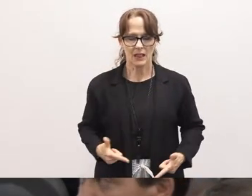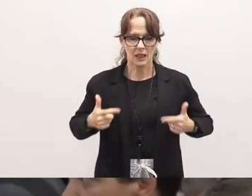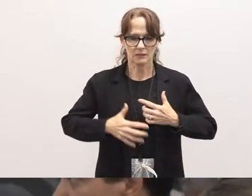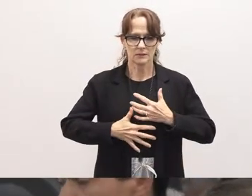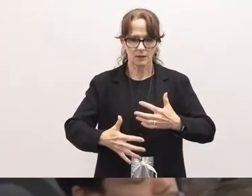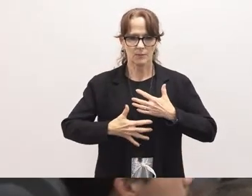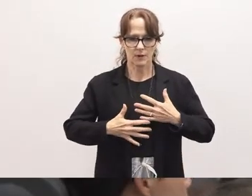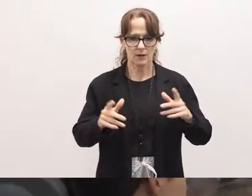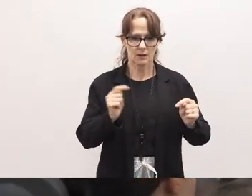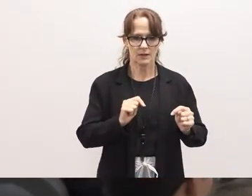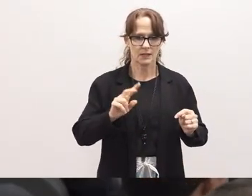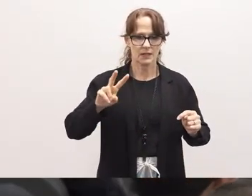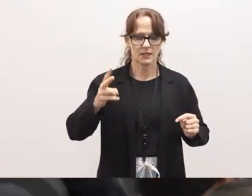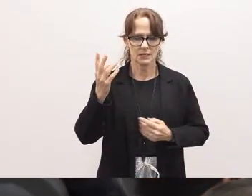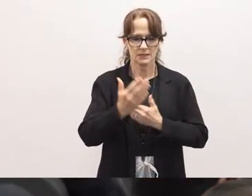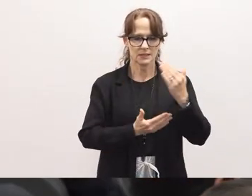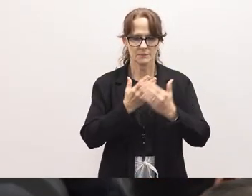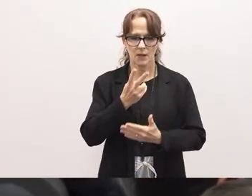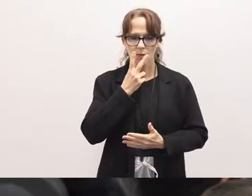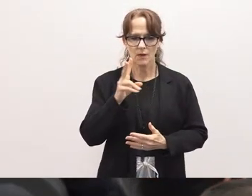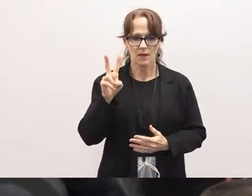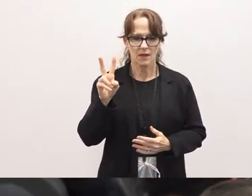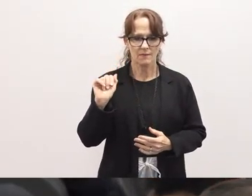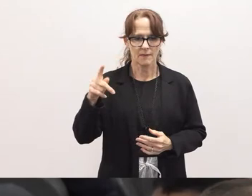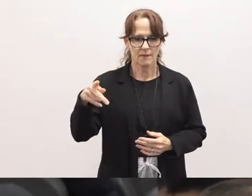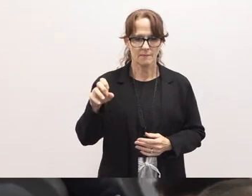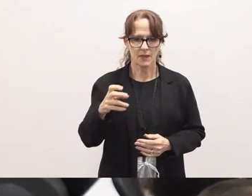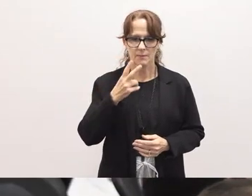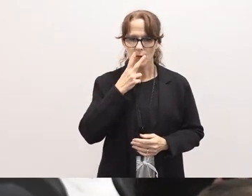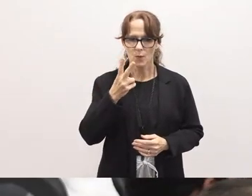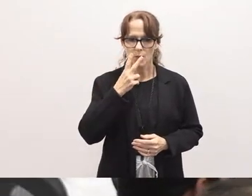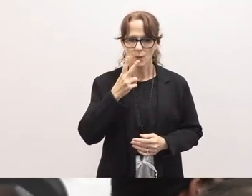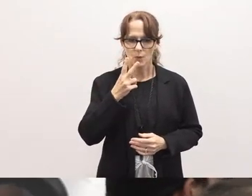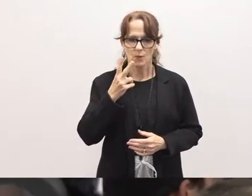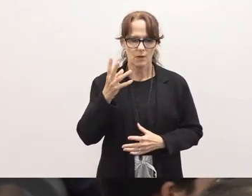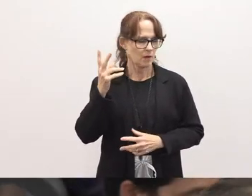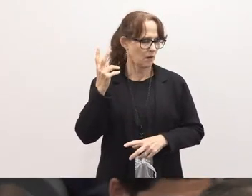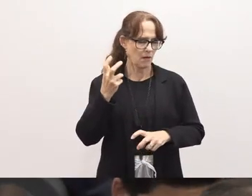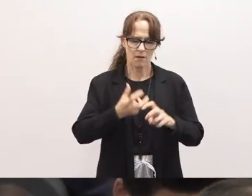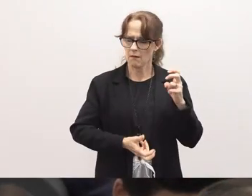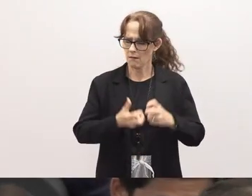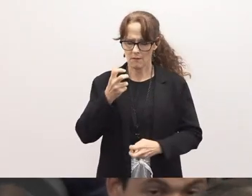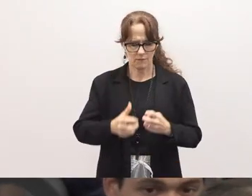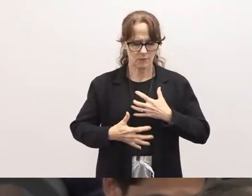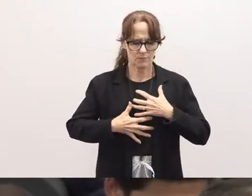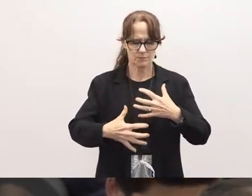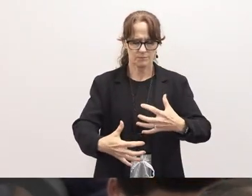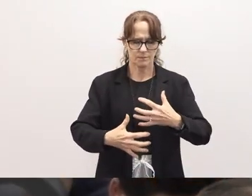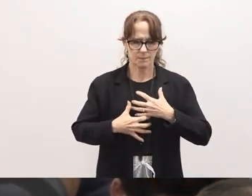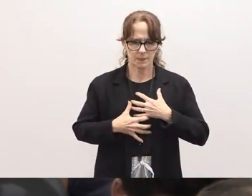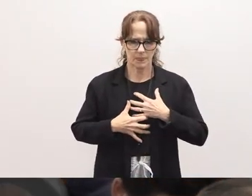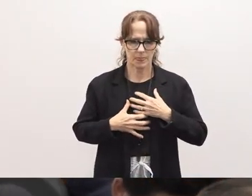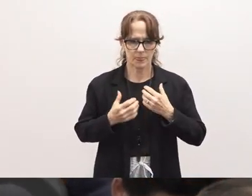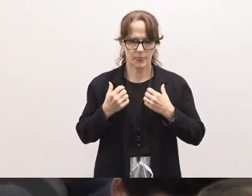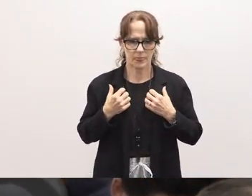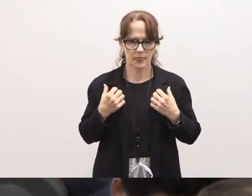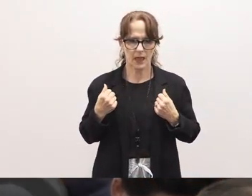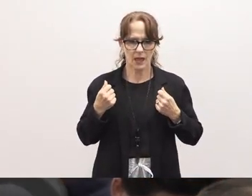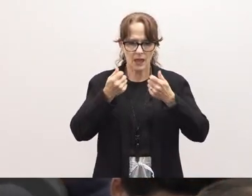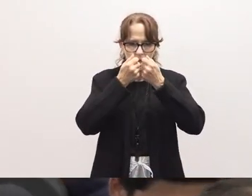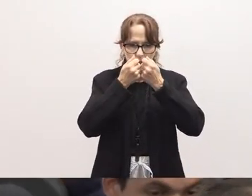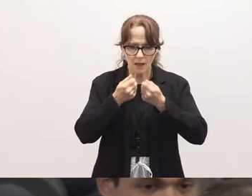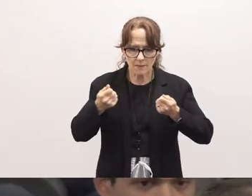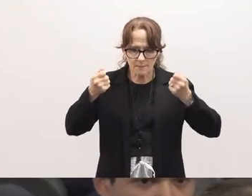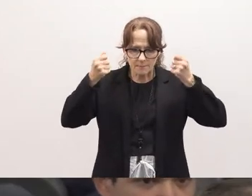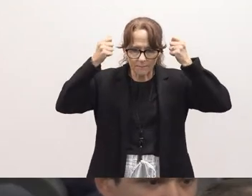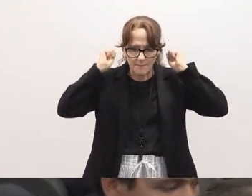I have to battle secondhand smoke from vape cartridges that is sometimes almost unbearable. I have to mask in my backpack so that I